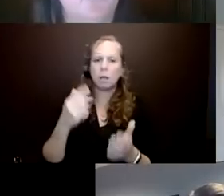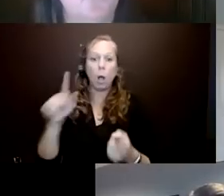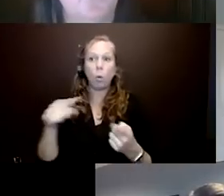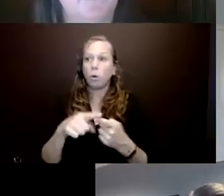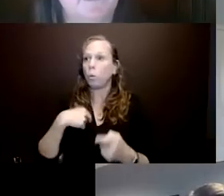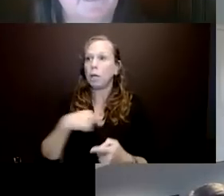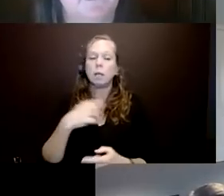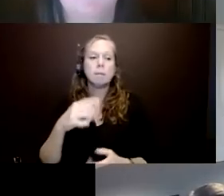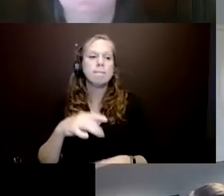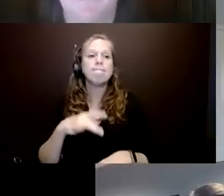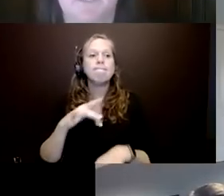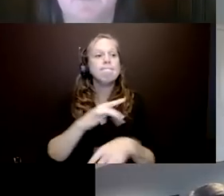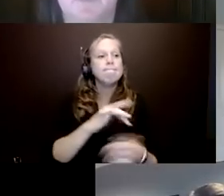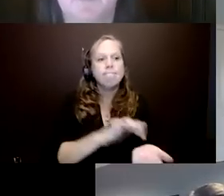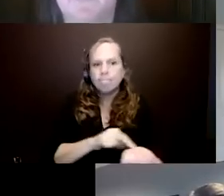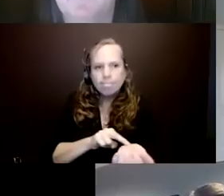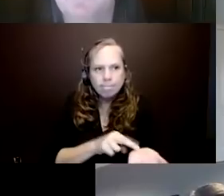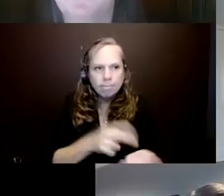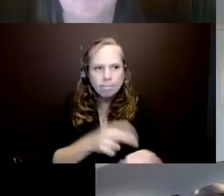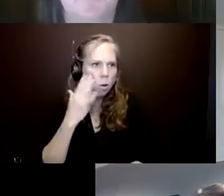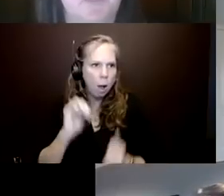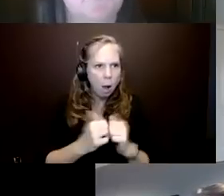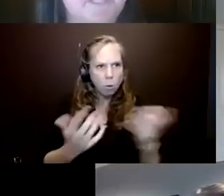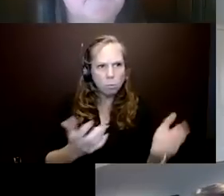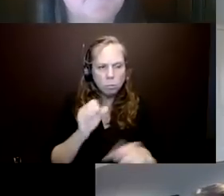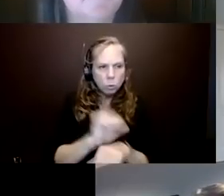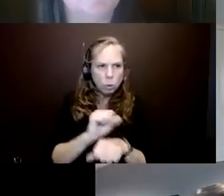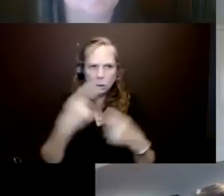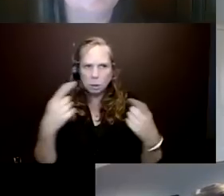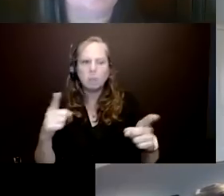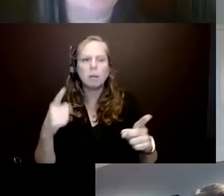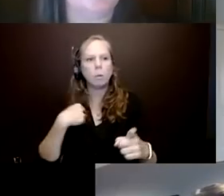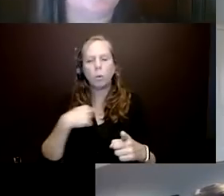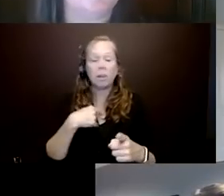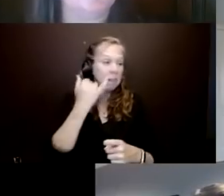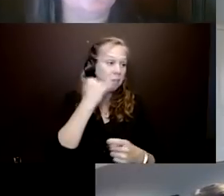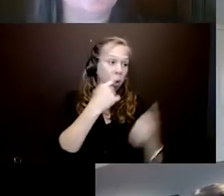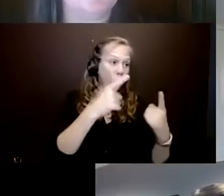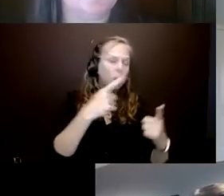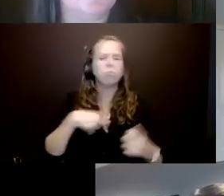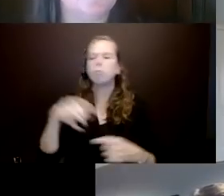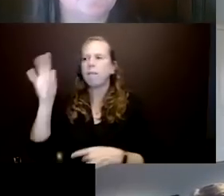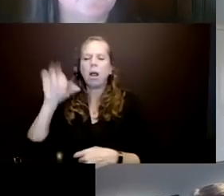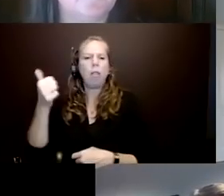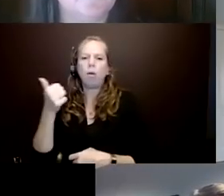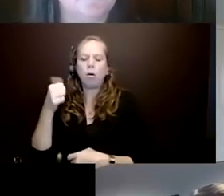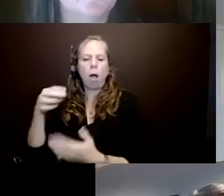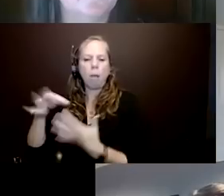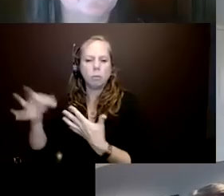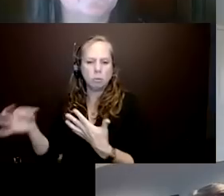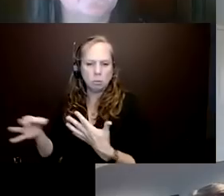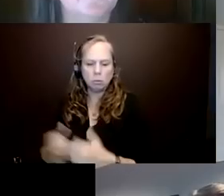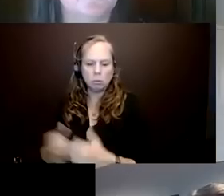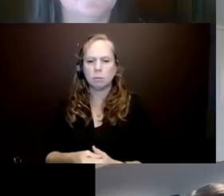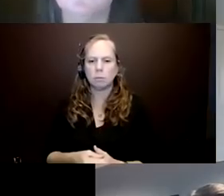and know more, if that's not going to work, then we will explore other options. And Marie, can you maybe give an overview too? We